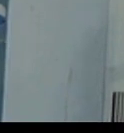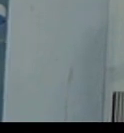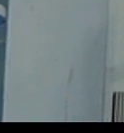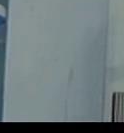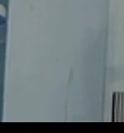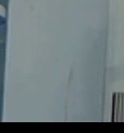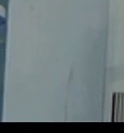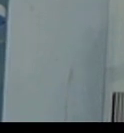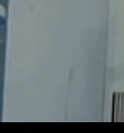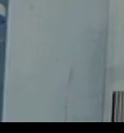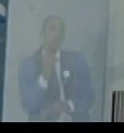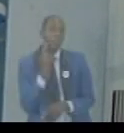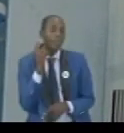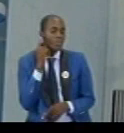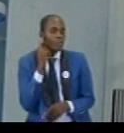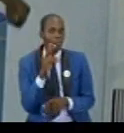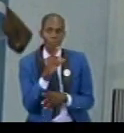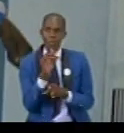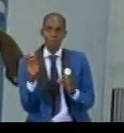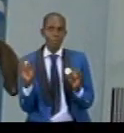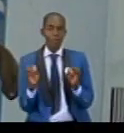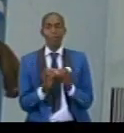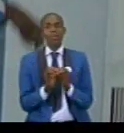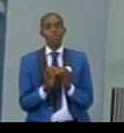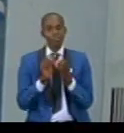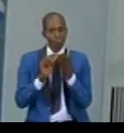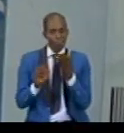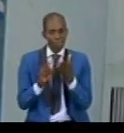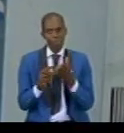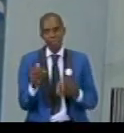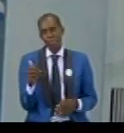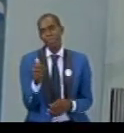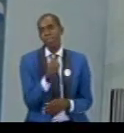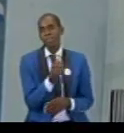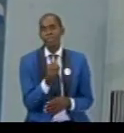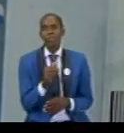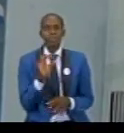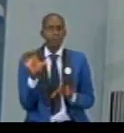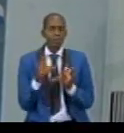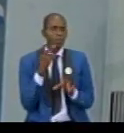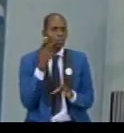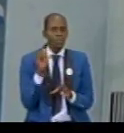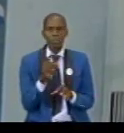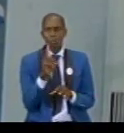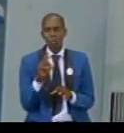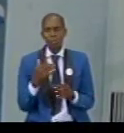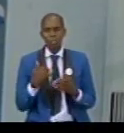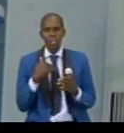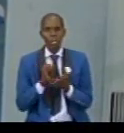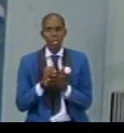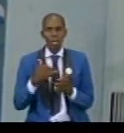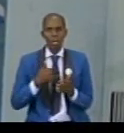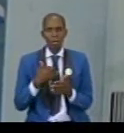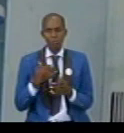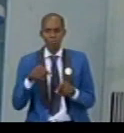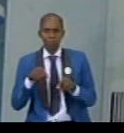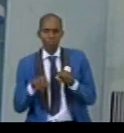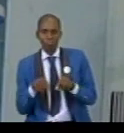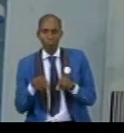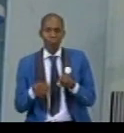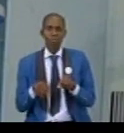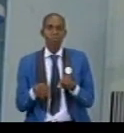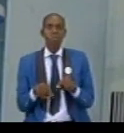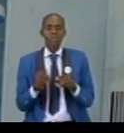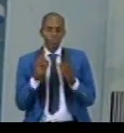to him, he will respond. If somebody having a lame leg, let him rise up and begin, so begin to check now. Check